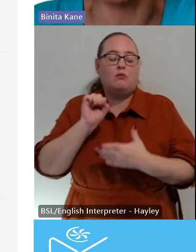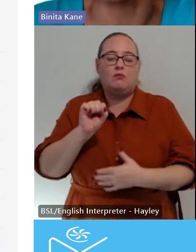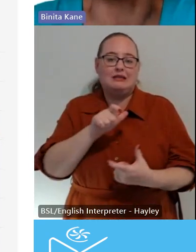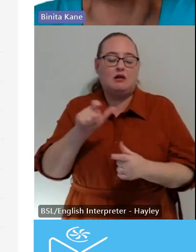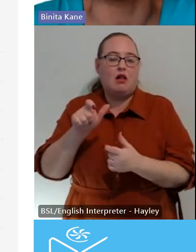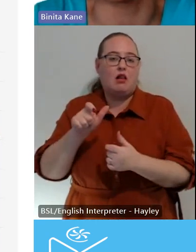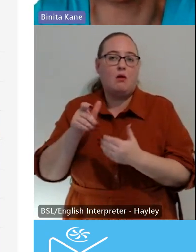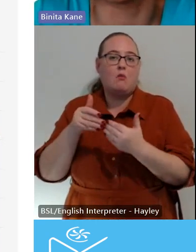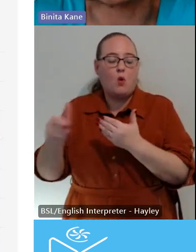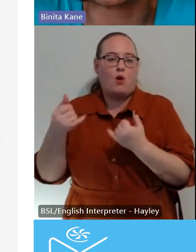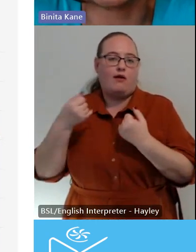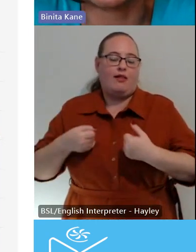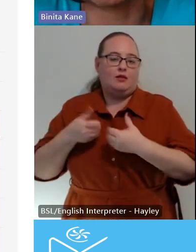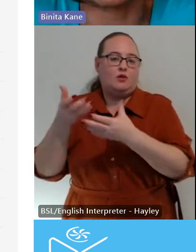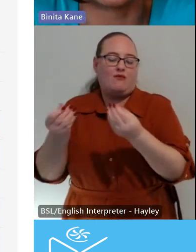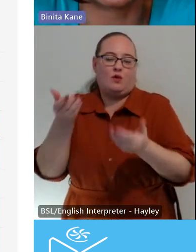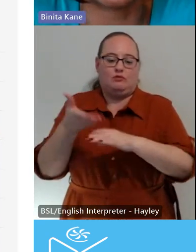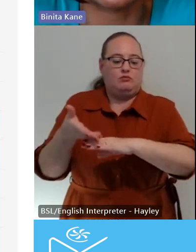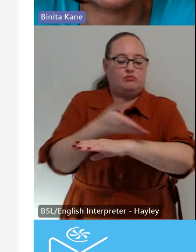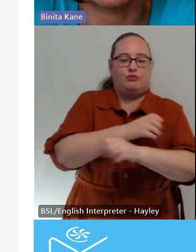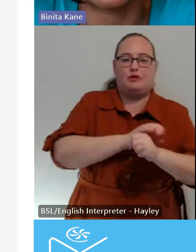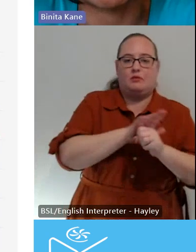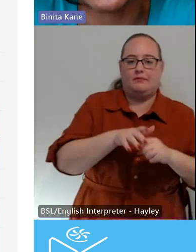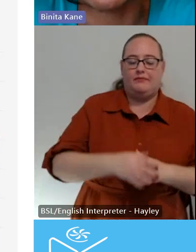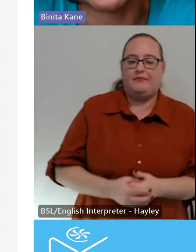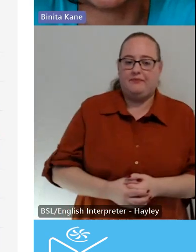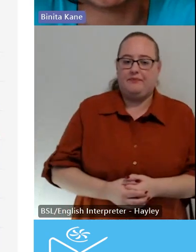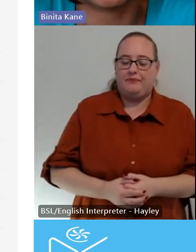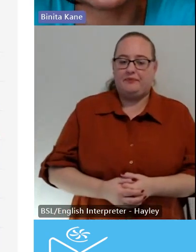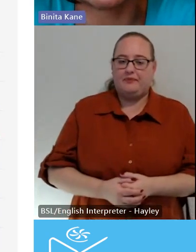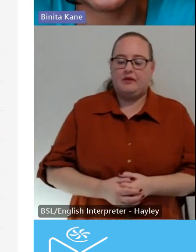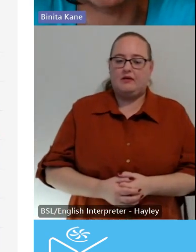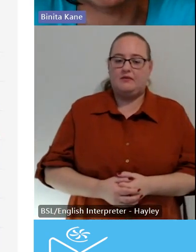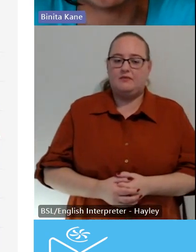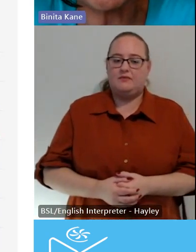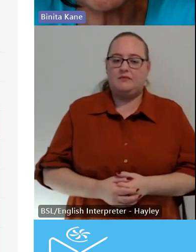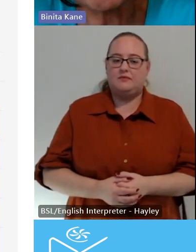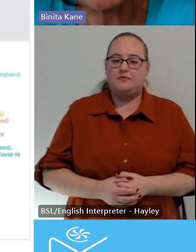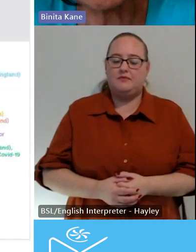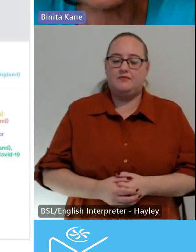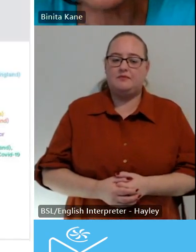have not reached the pre-pandemic levels and remain higher. Next slide.